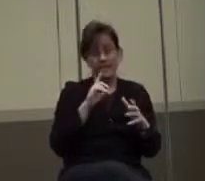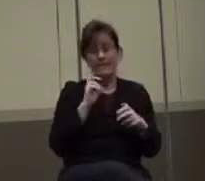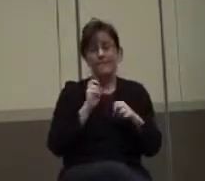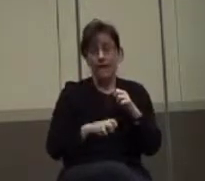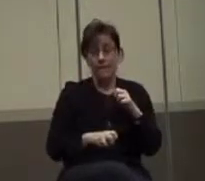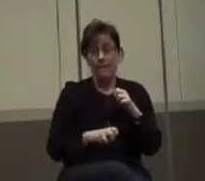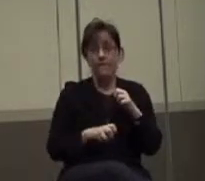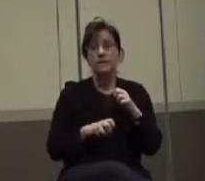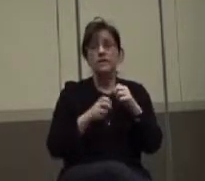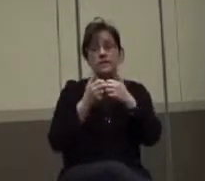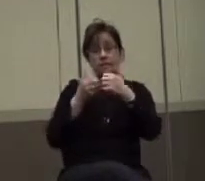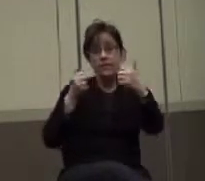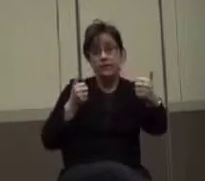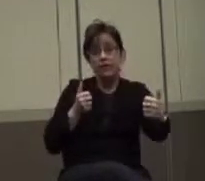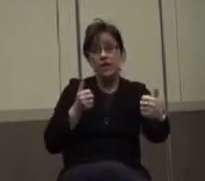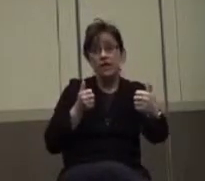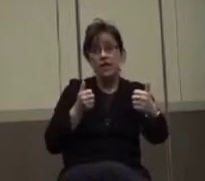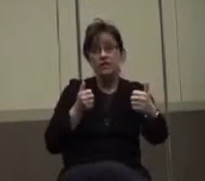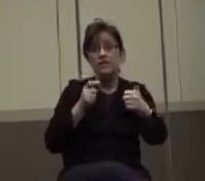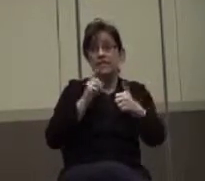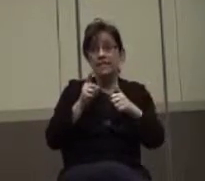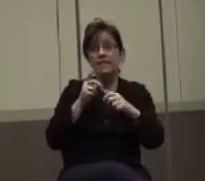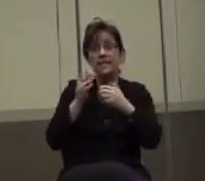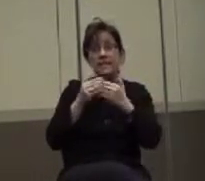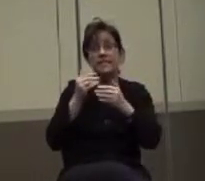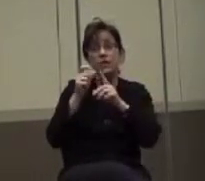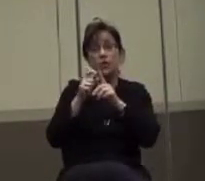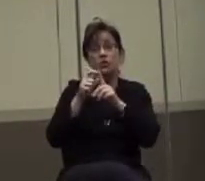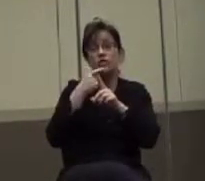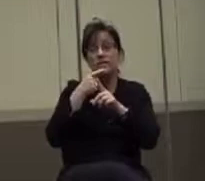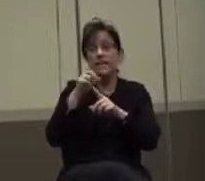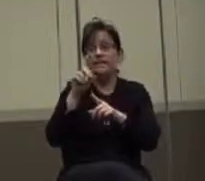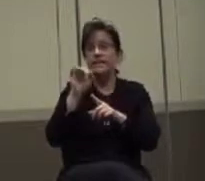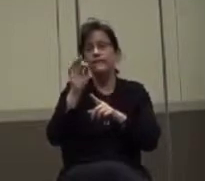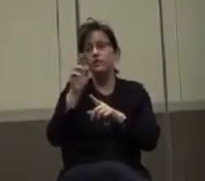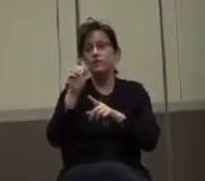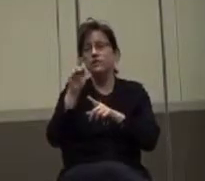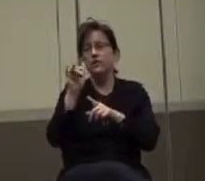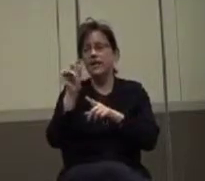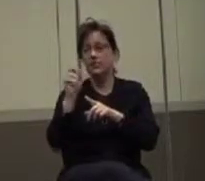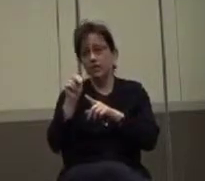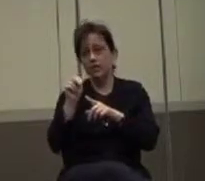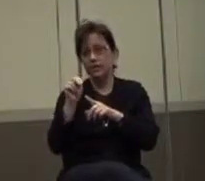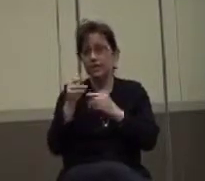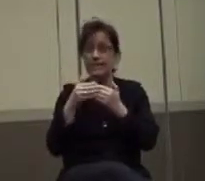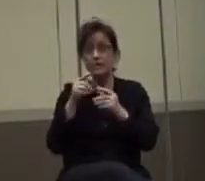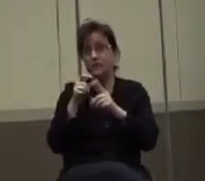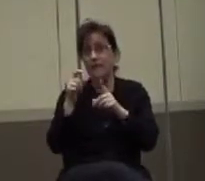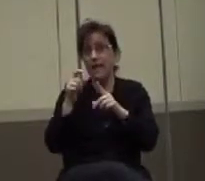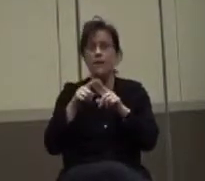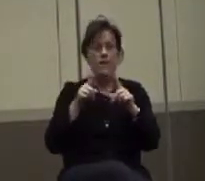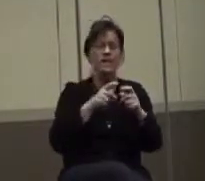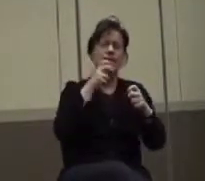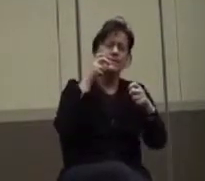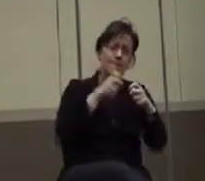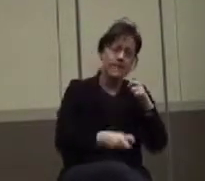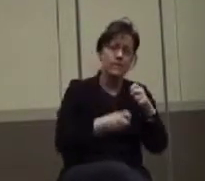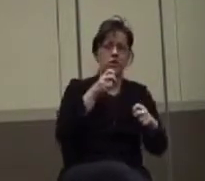an easy word to say and a very, very, very difficult task to implement. We do not prepare our teachers to do